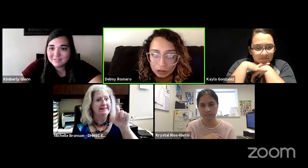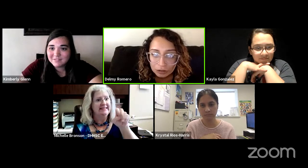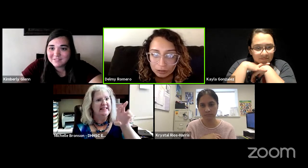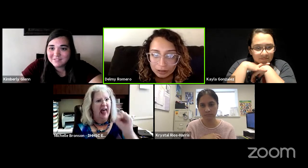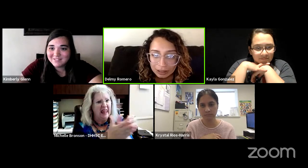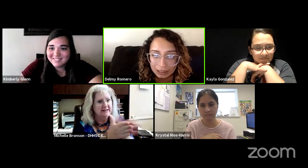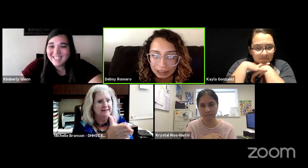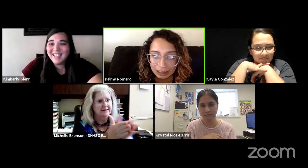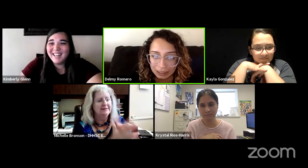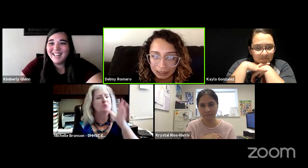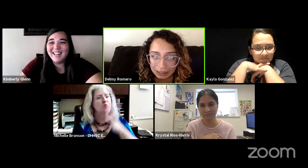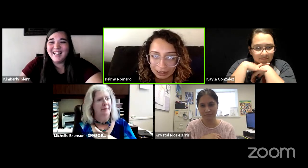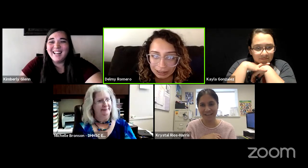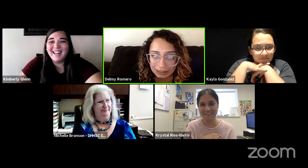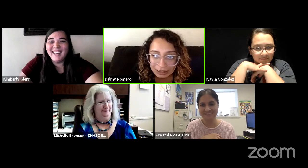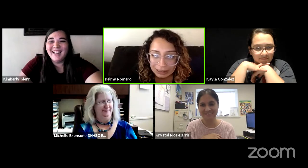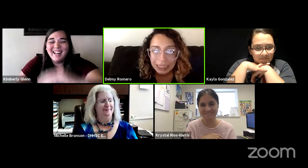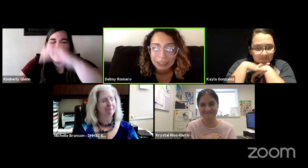the new